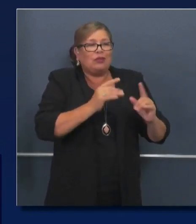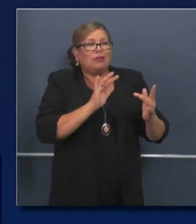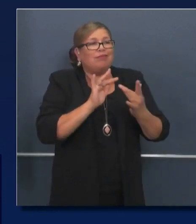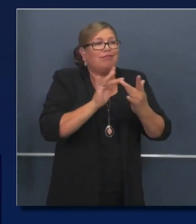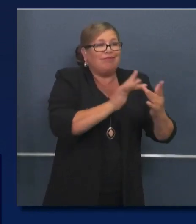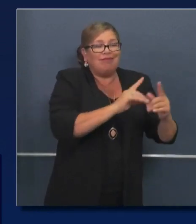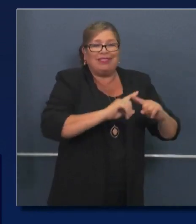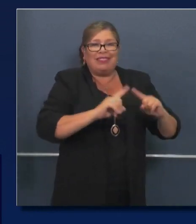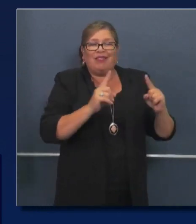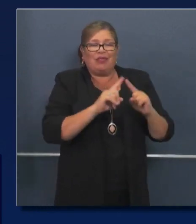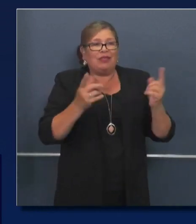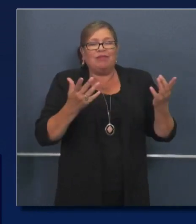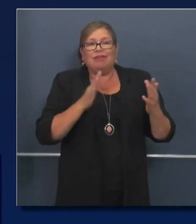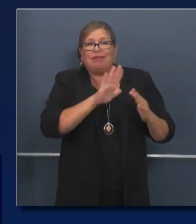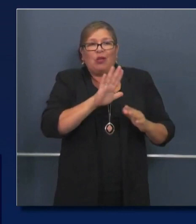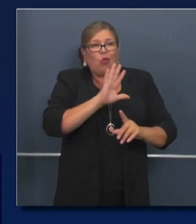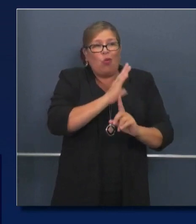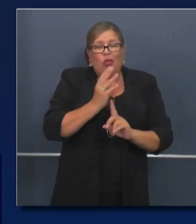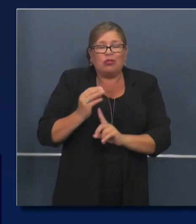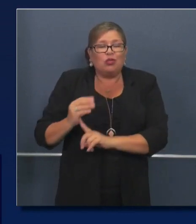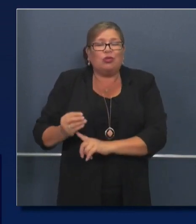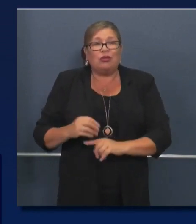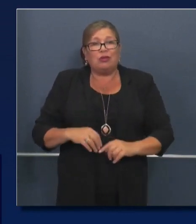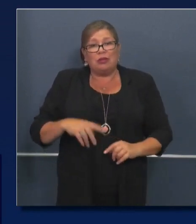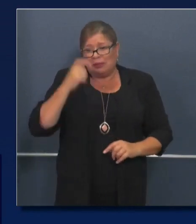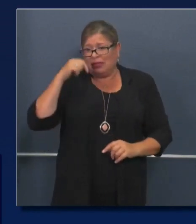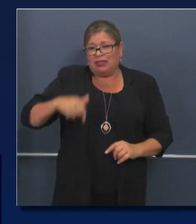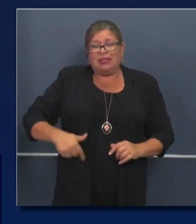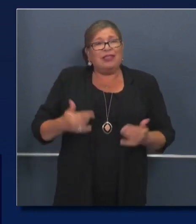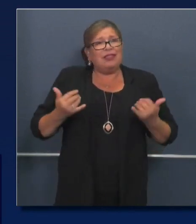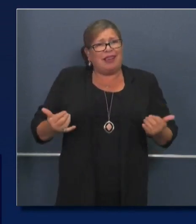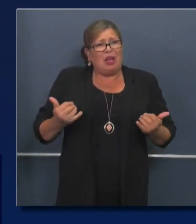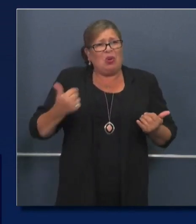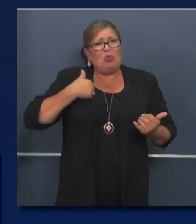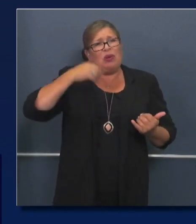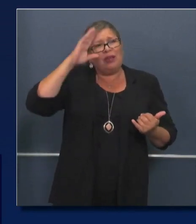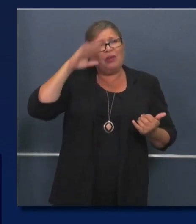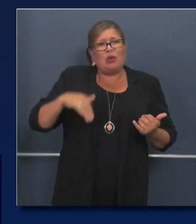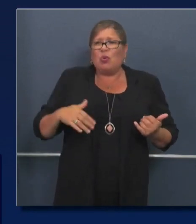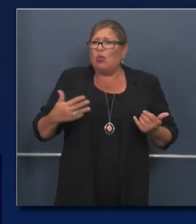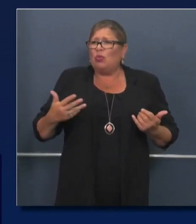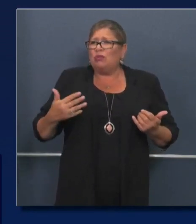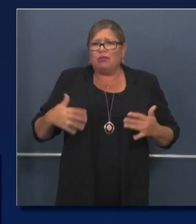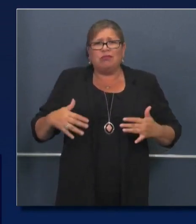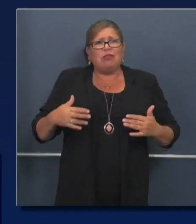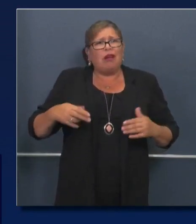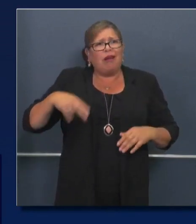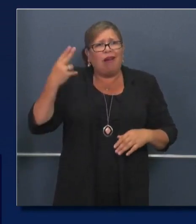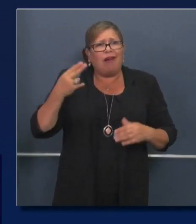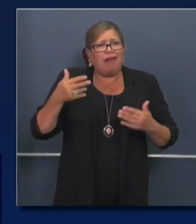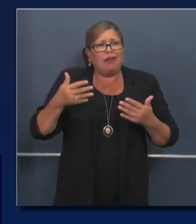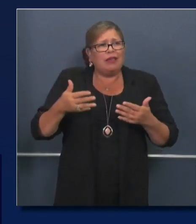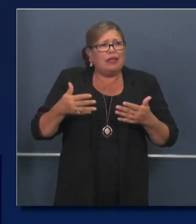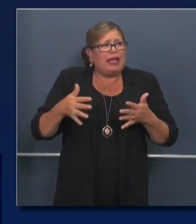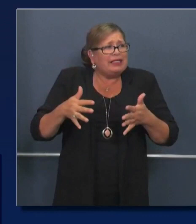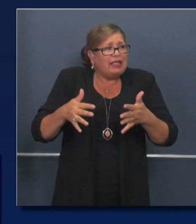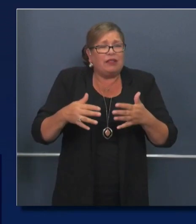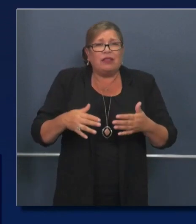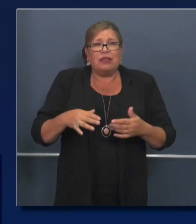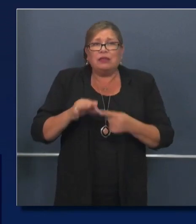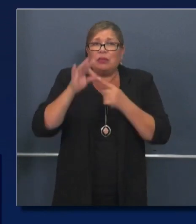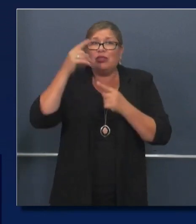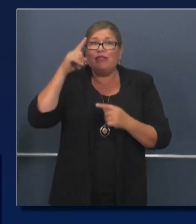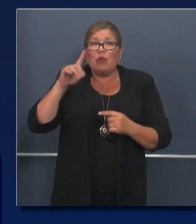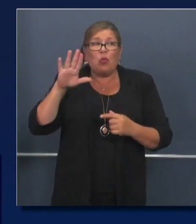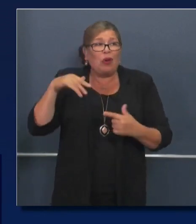now we're living in a world of anxiety on many different levels, including anxiety for our Latino community